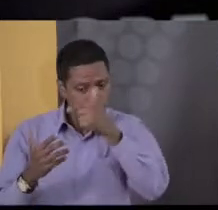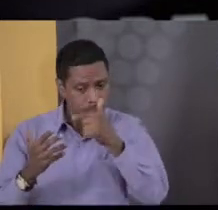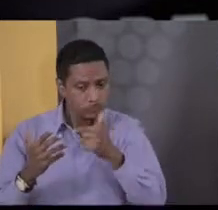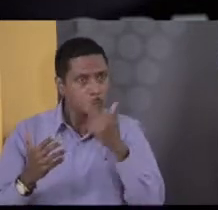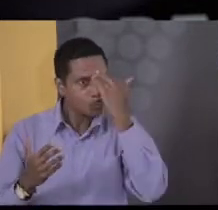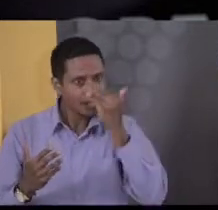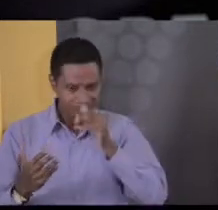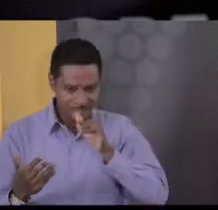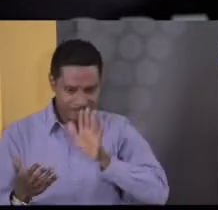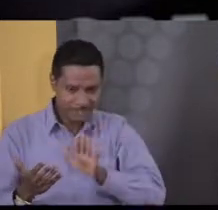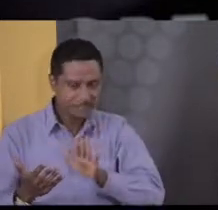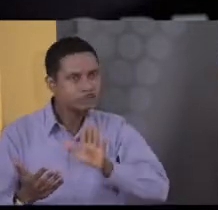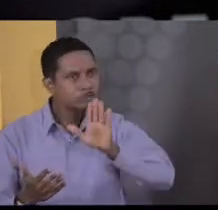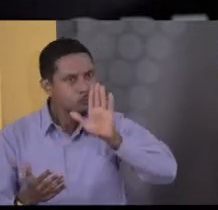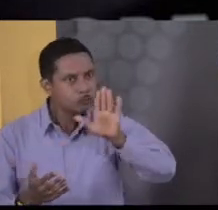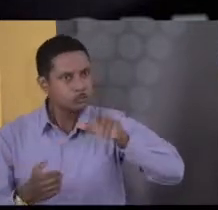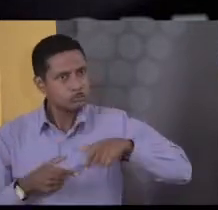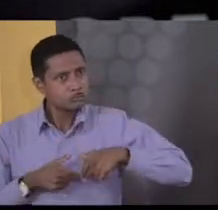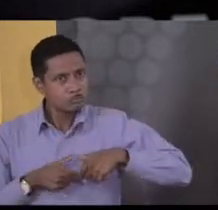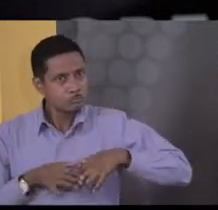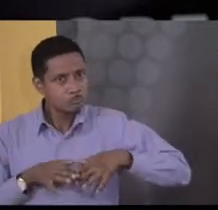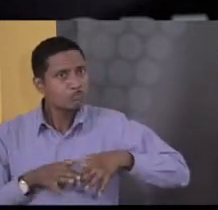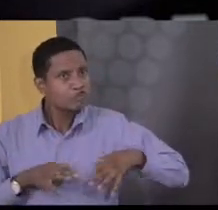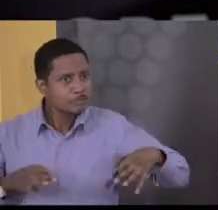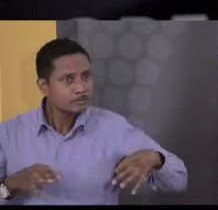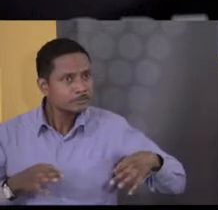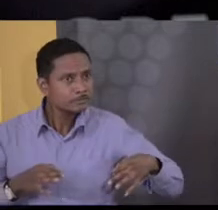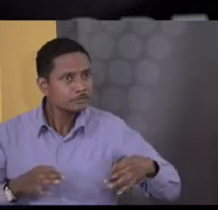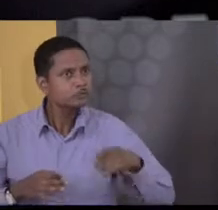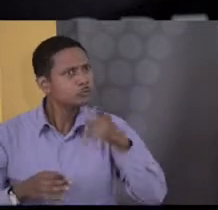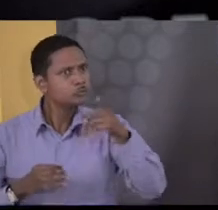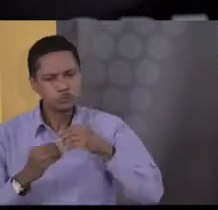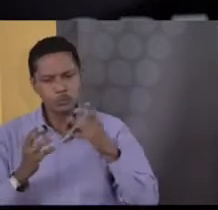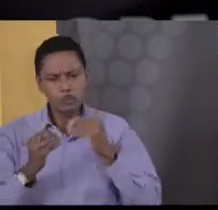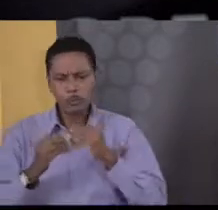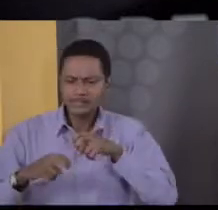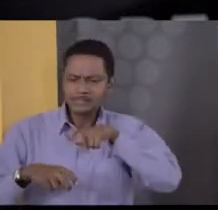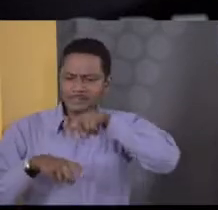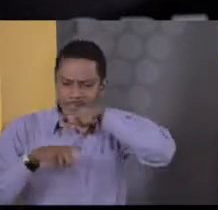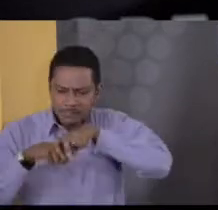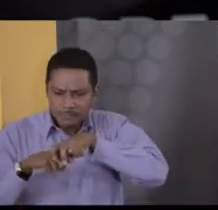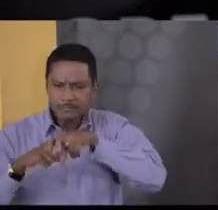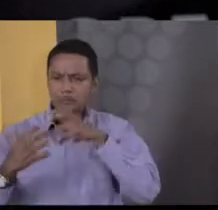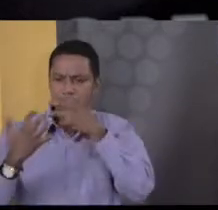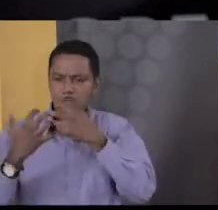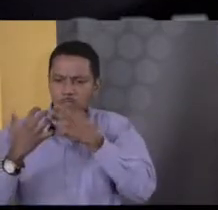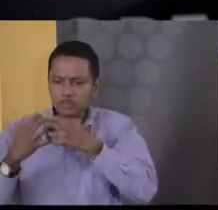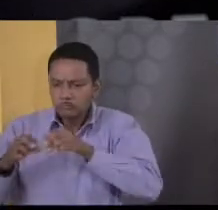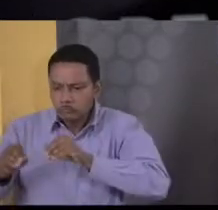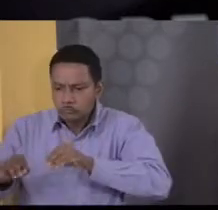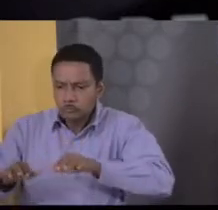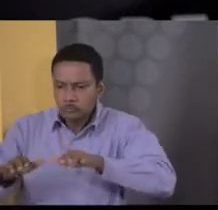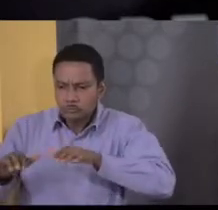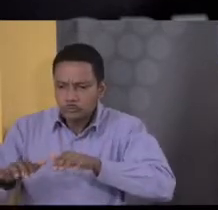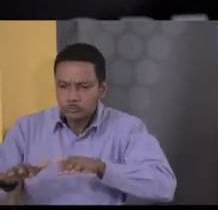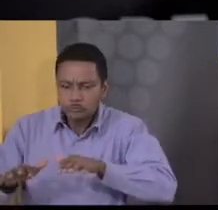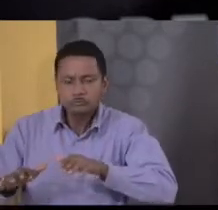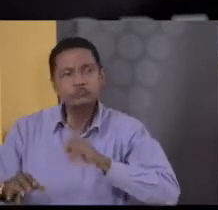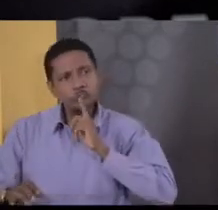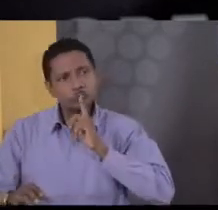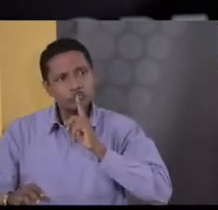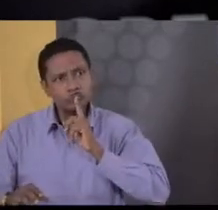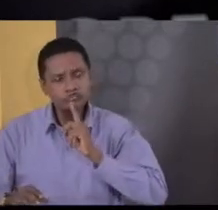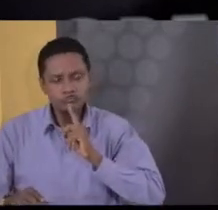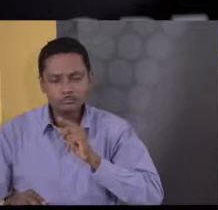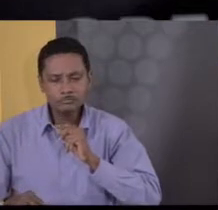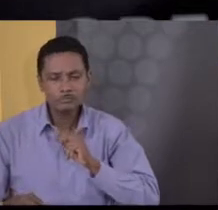everything themselves, and you have to factor in labor. And I think most of the times the